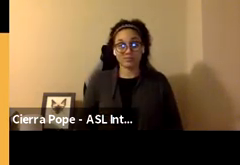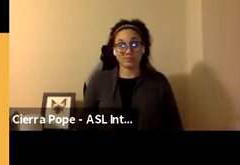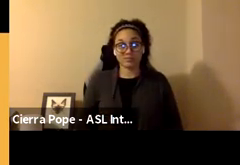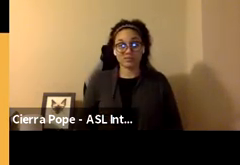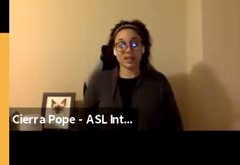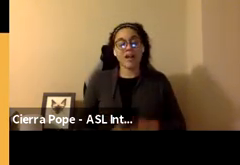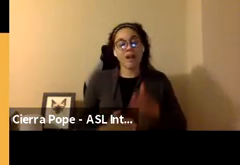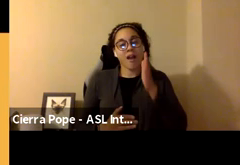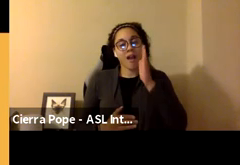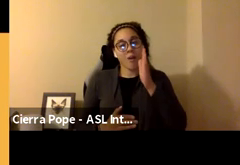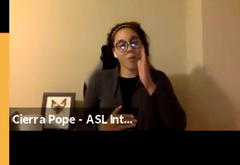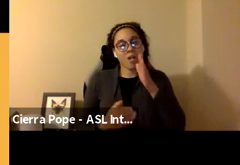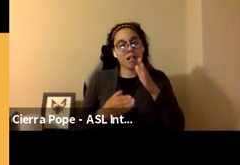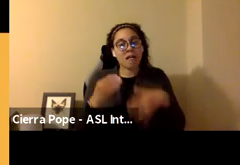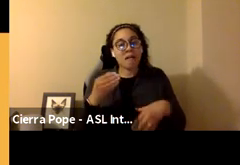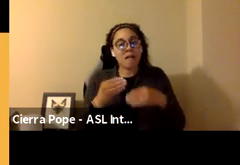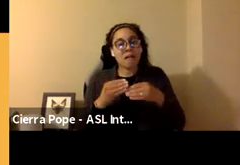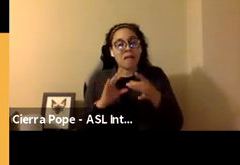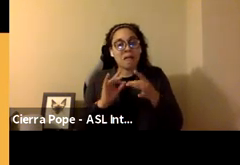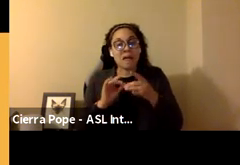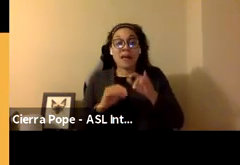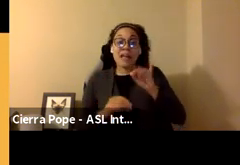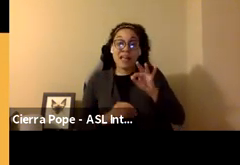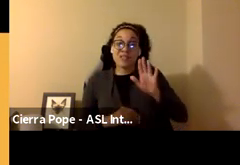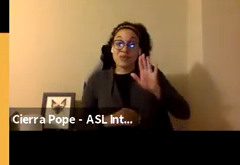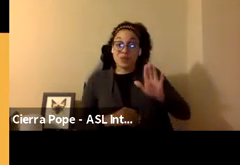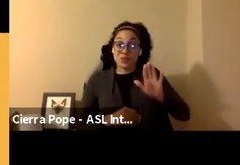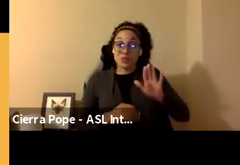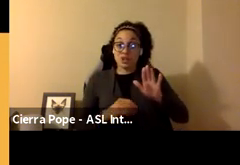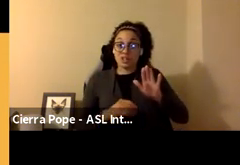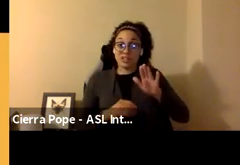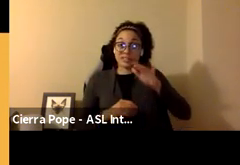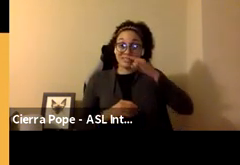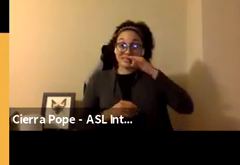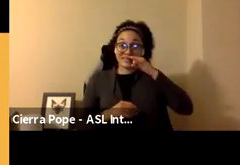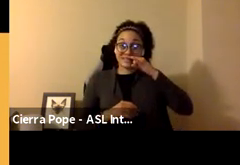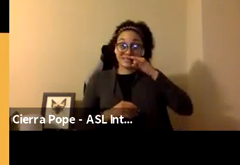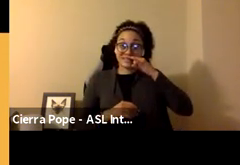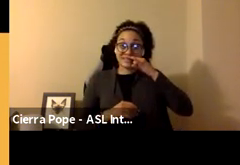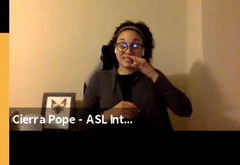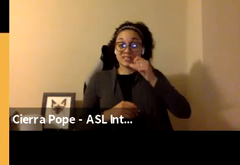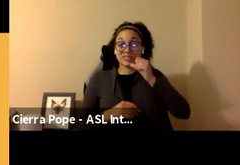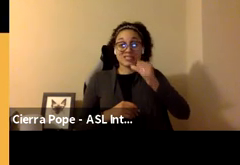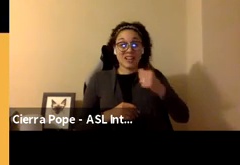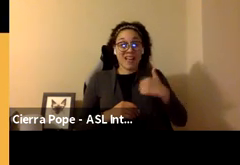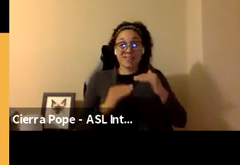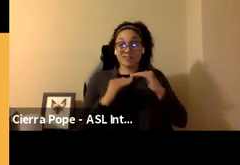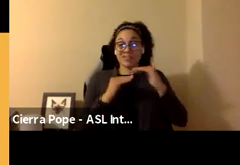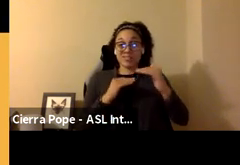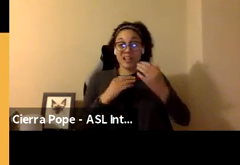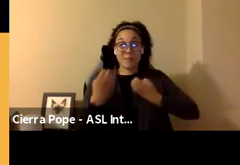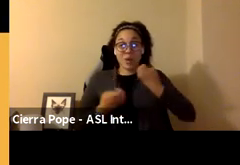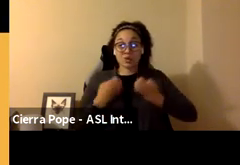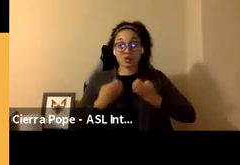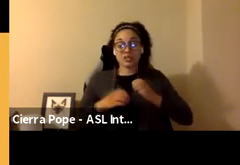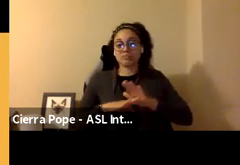caveat. If your child is emotionally dysregulated, this is not the time to practice coaching